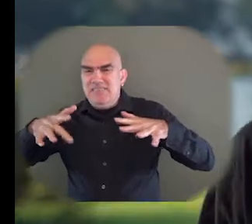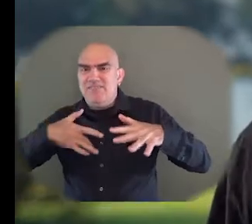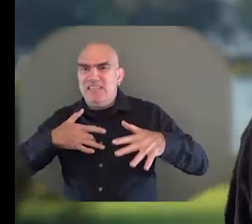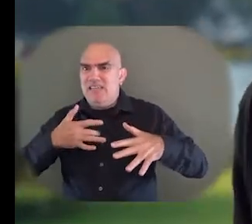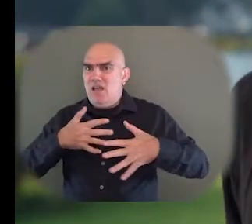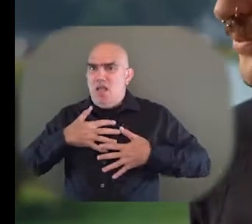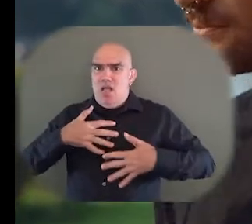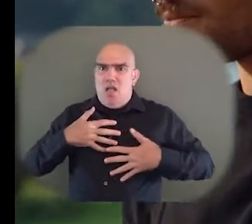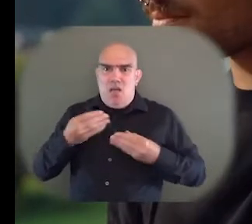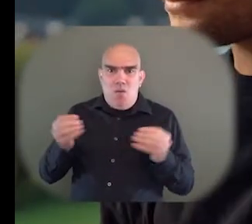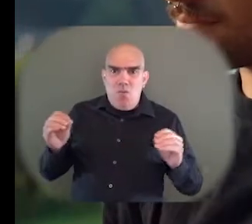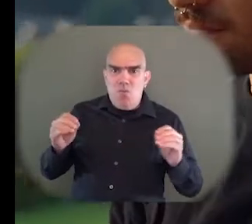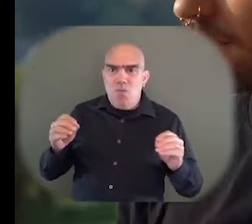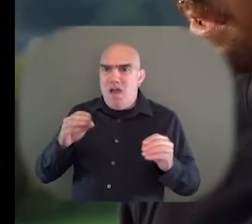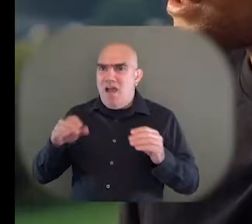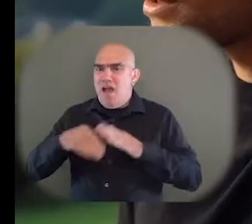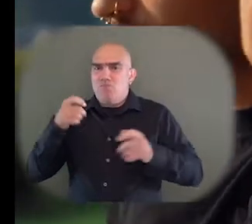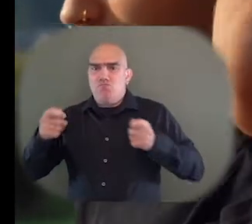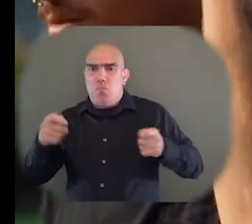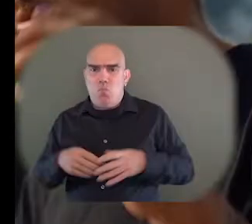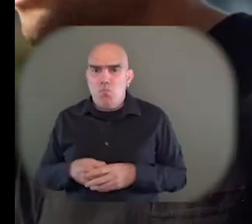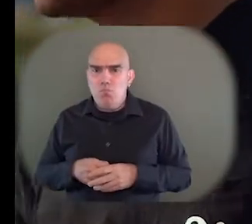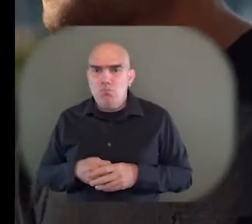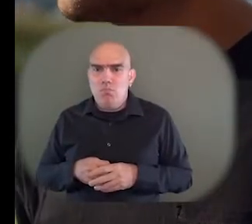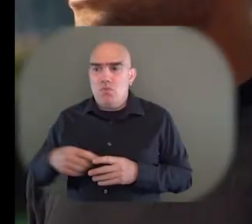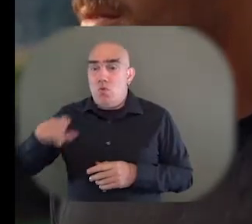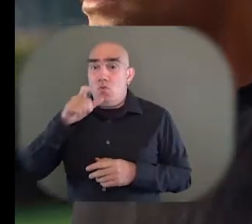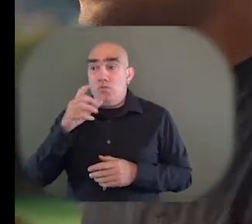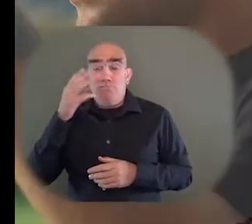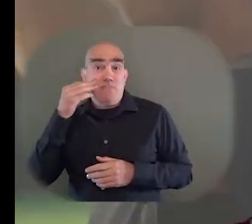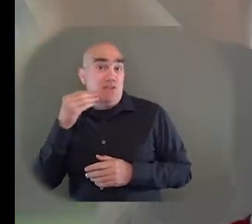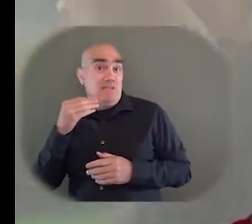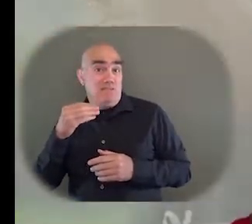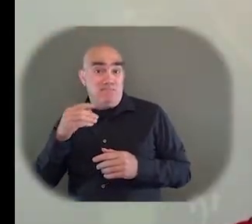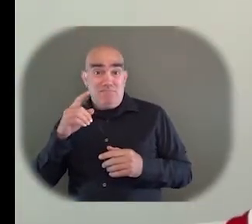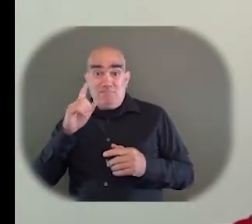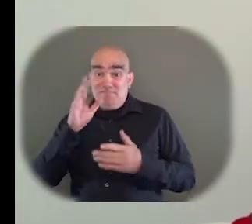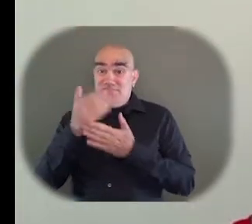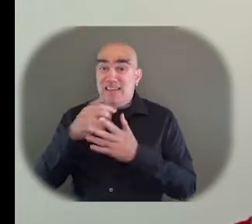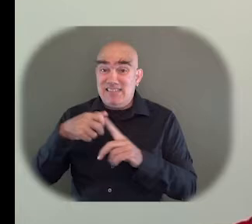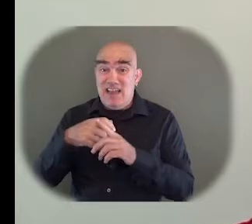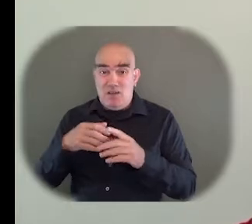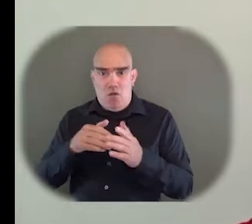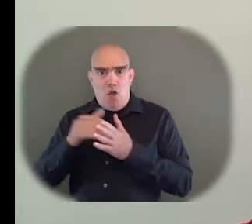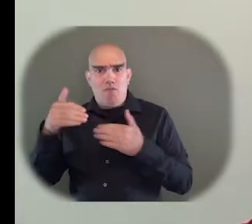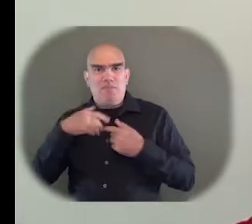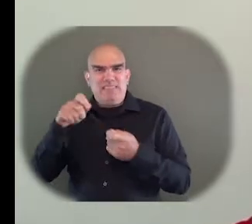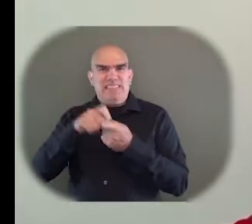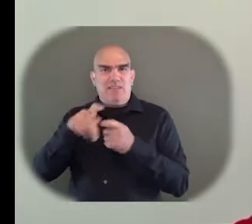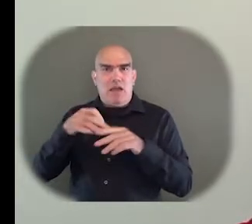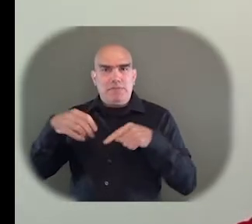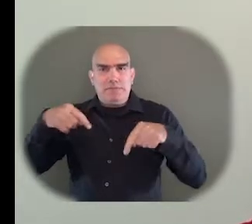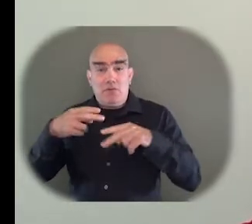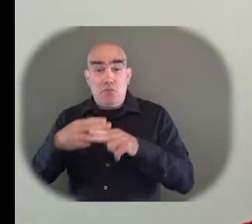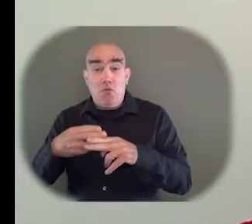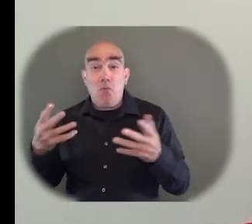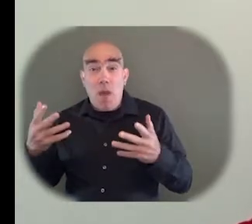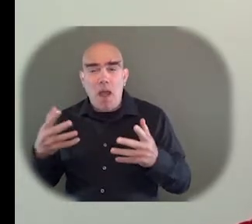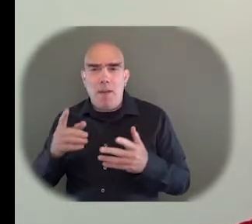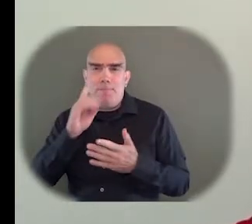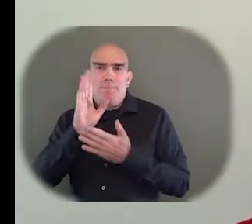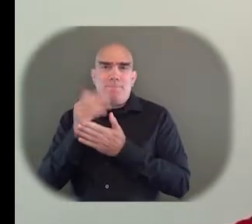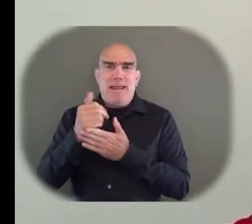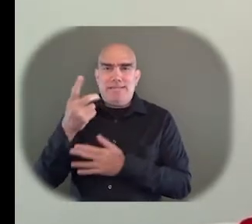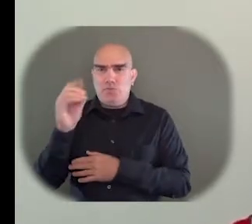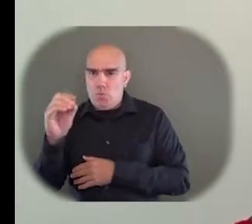quite frequently have a specific kind of anxiety called panic disorder. People with anxiety who experience panic attacks